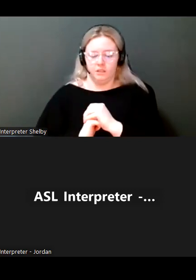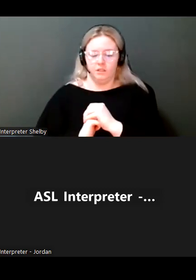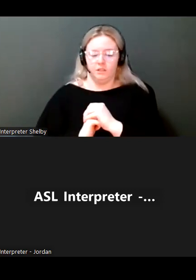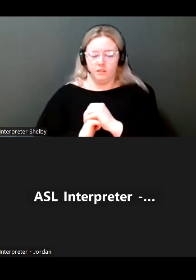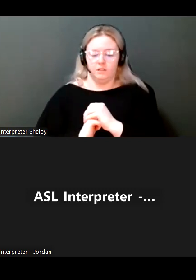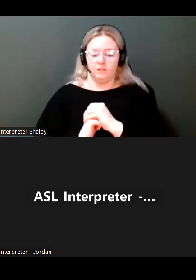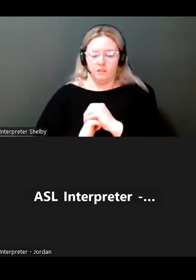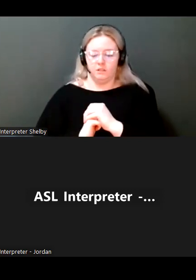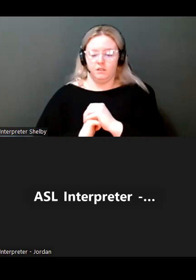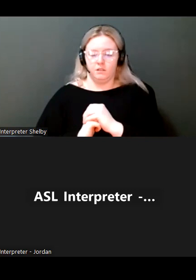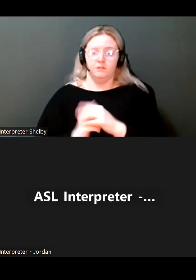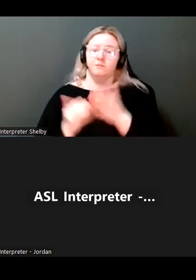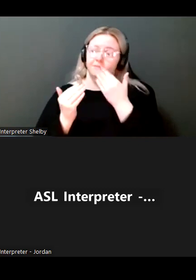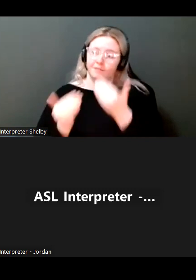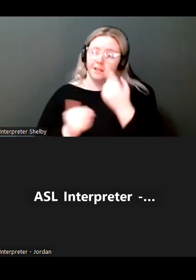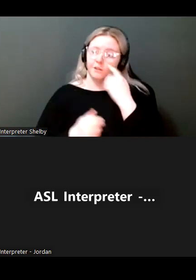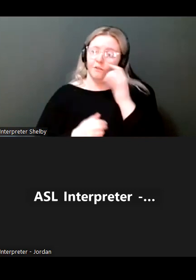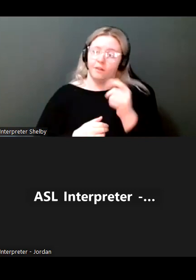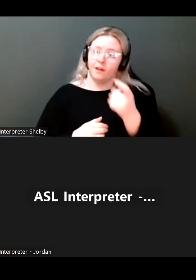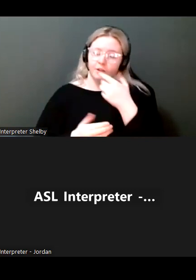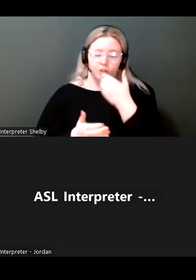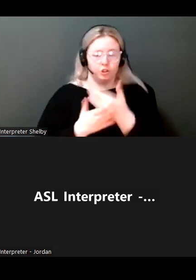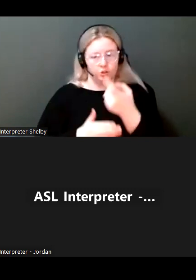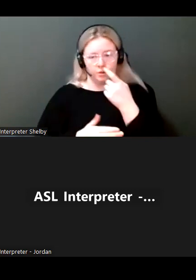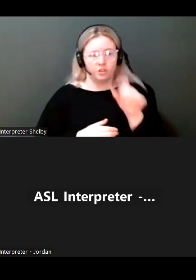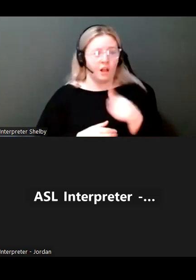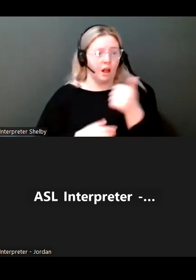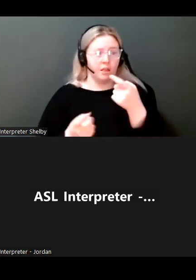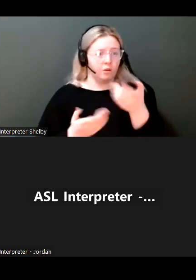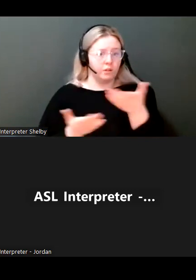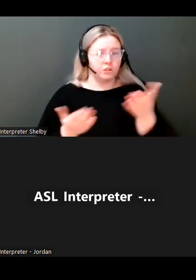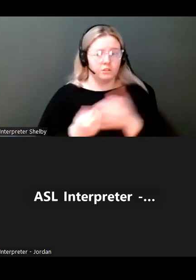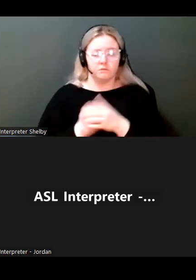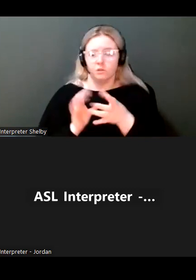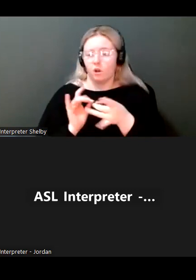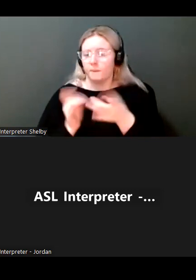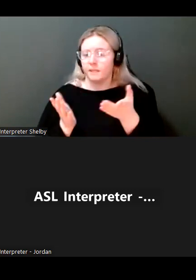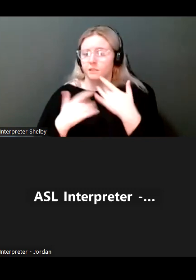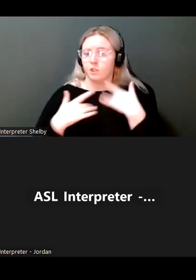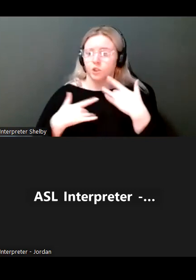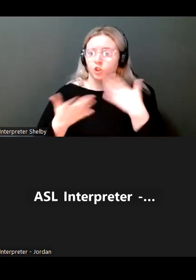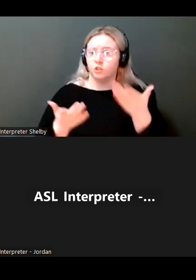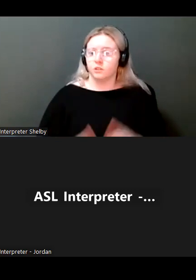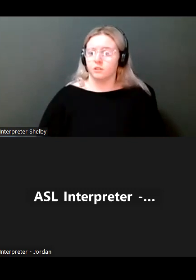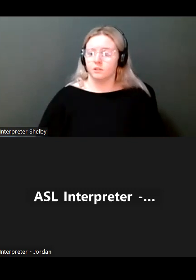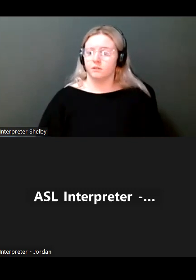Okay. Thank you so much for that question. Great question. Anybody else have a comment or concern?